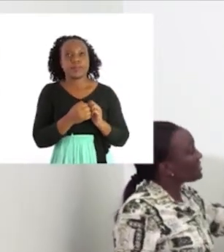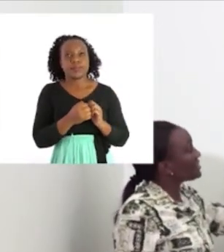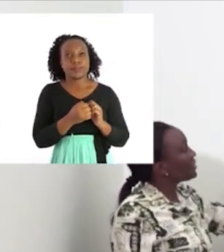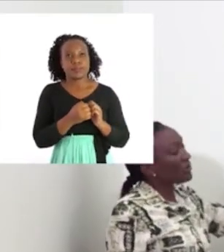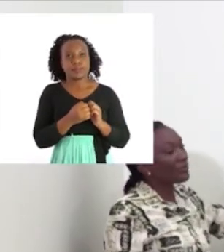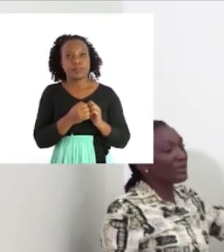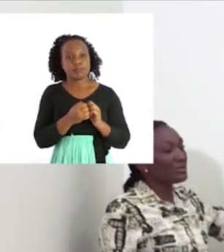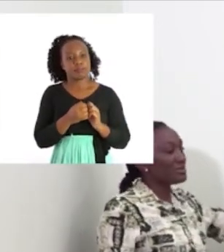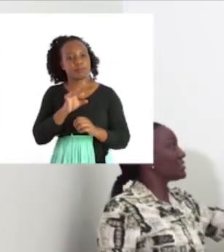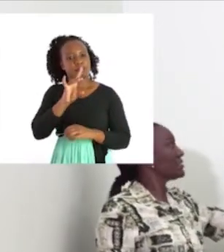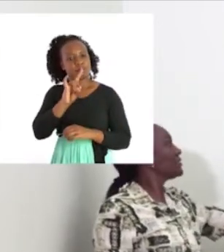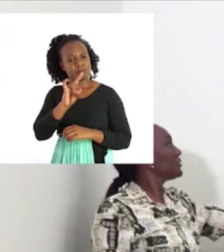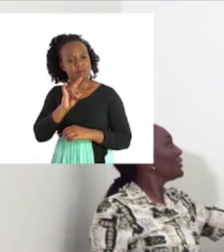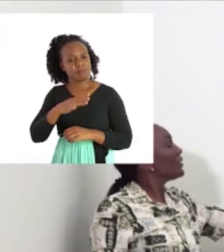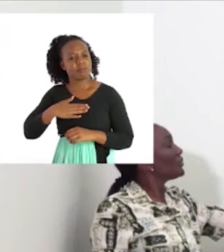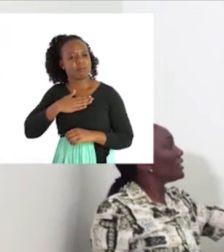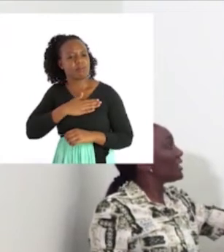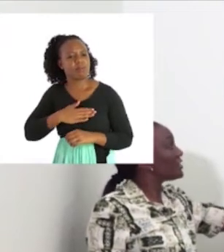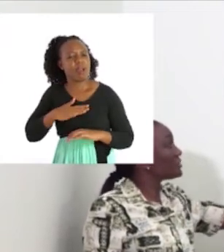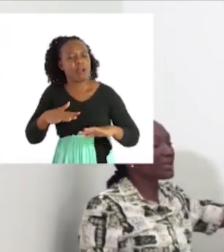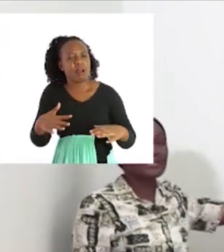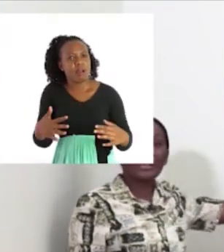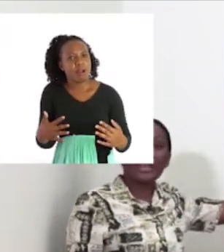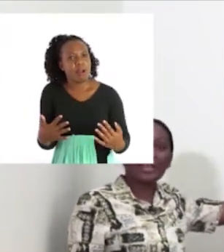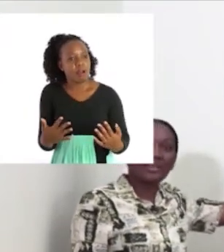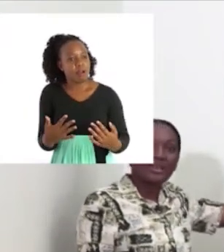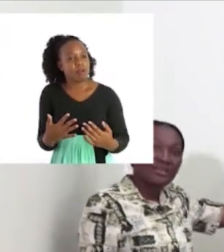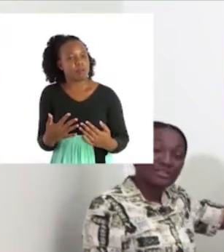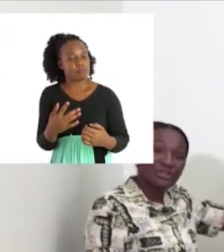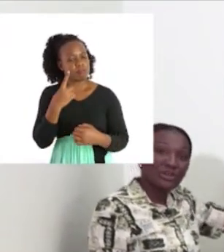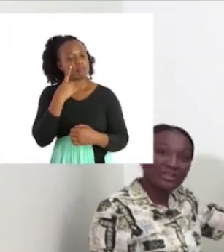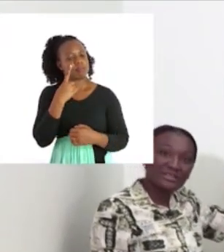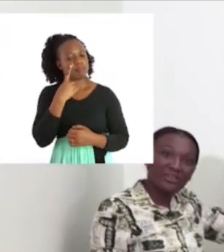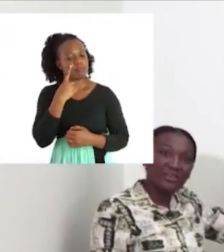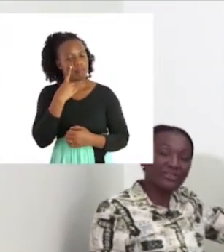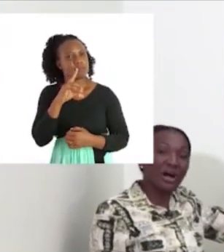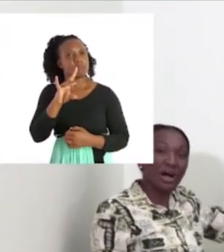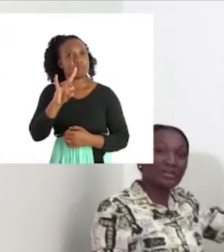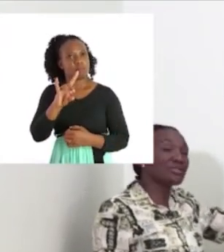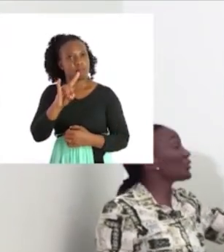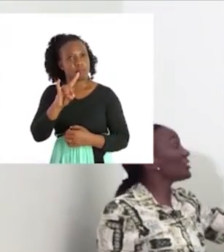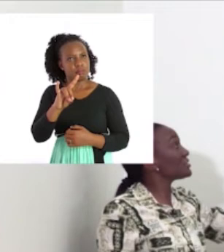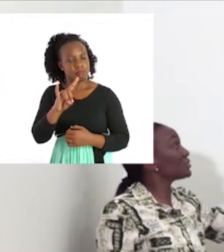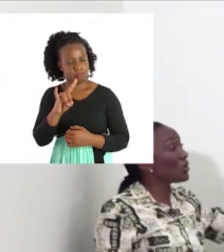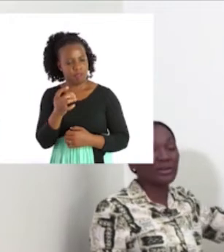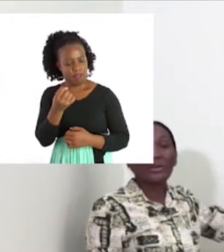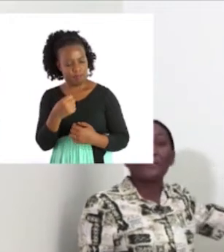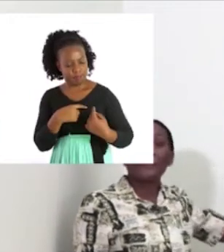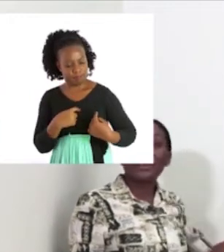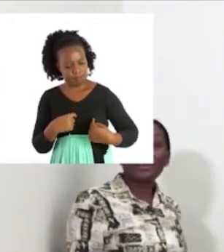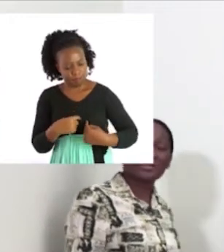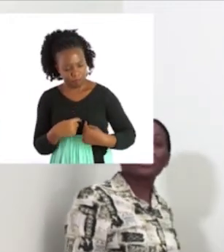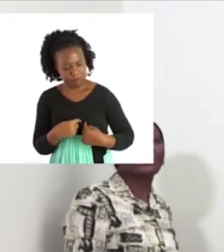How does this dog feel? Well, as you can see, the dog is carrying the heart. So this